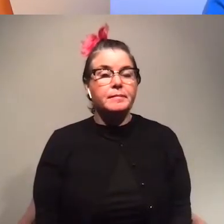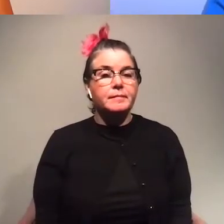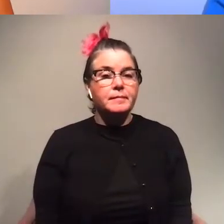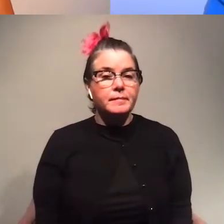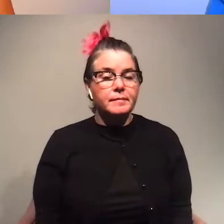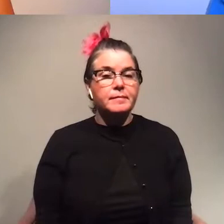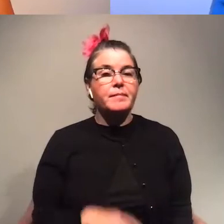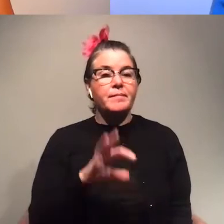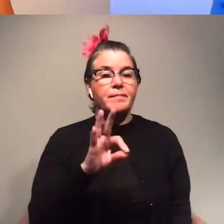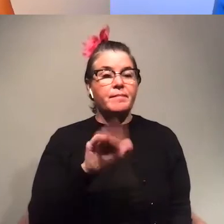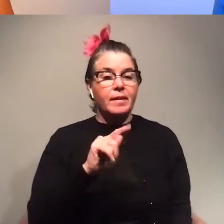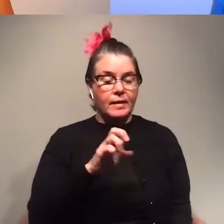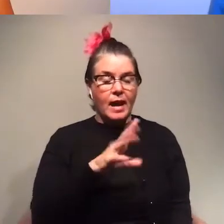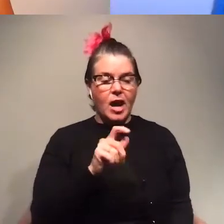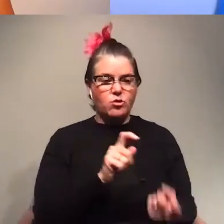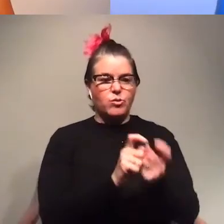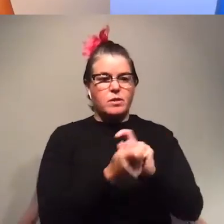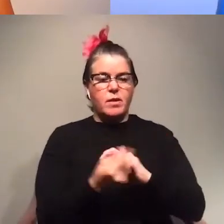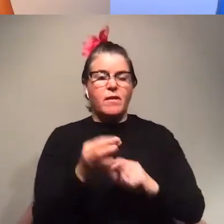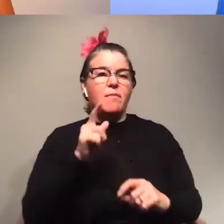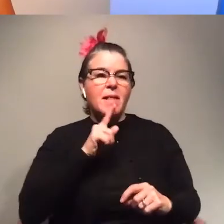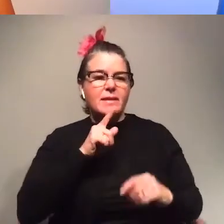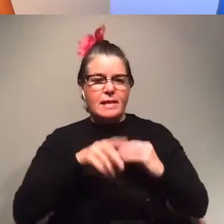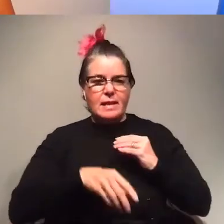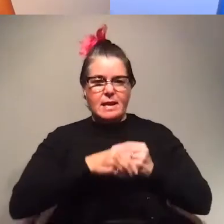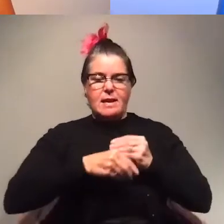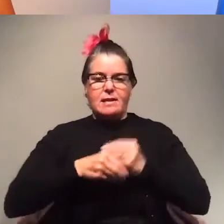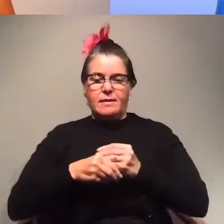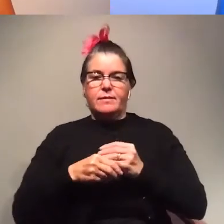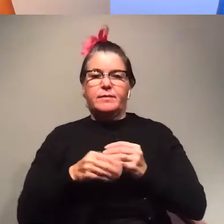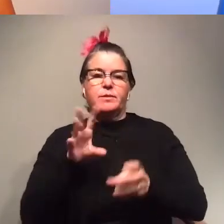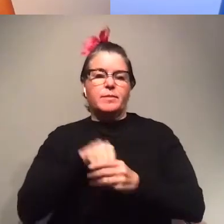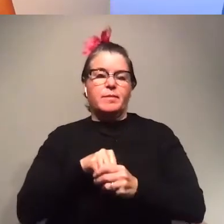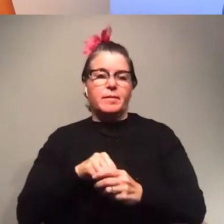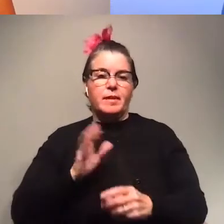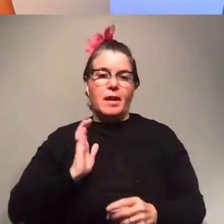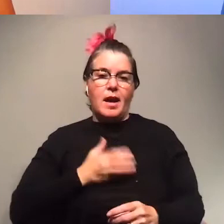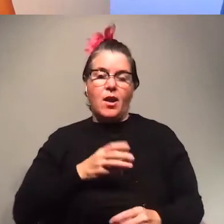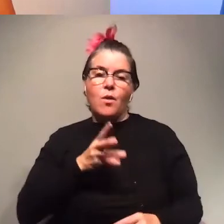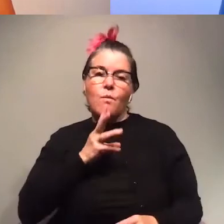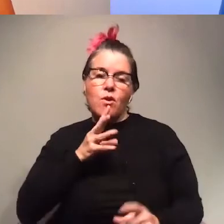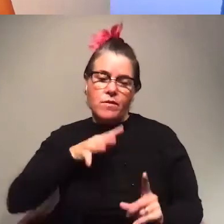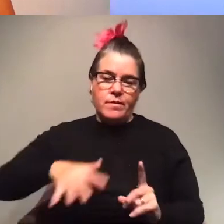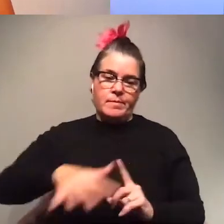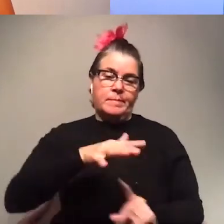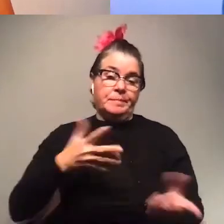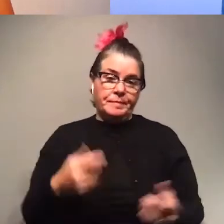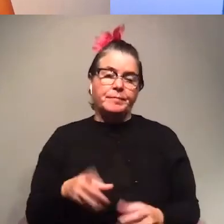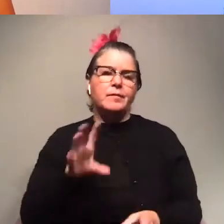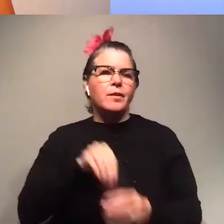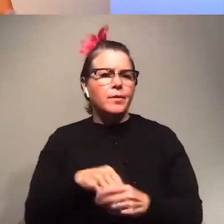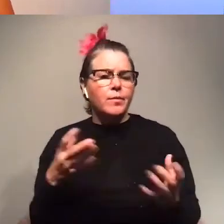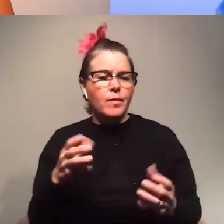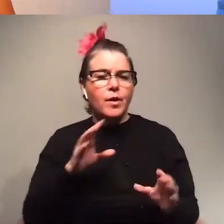and transformation of plastic additives within our aquatic environments. And so that includes like